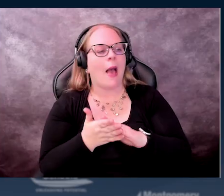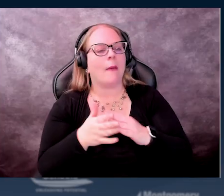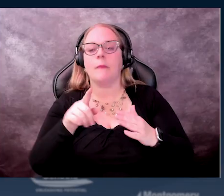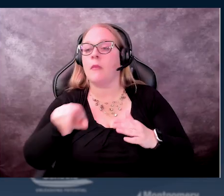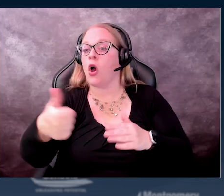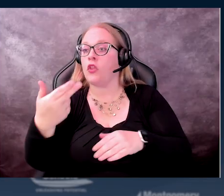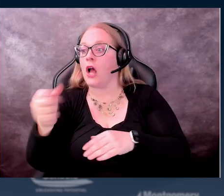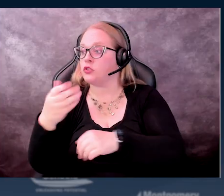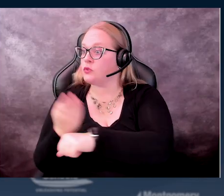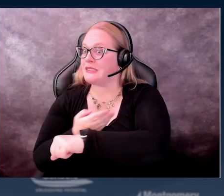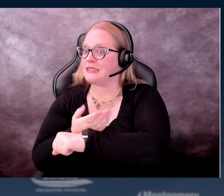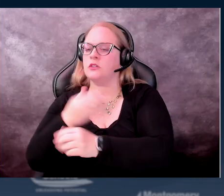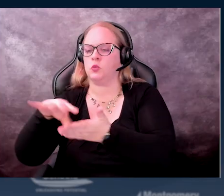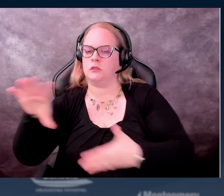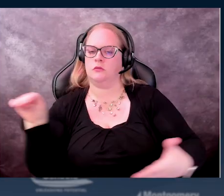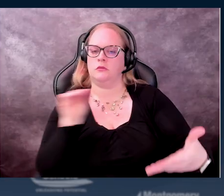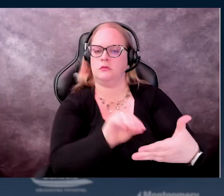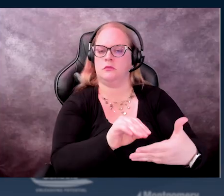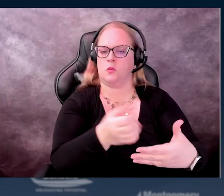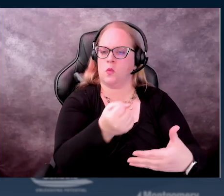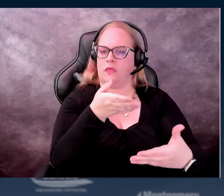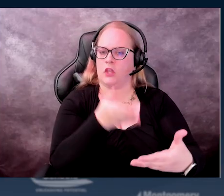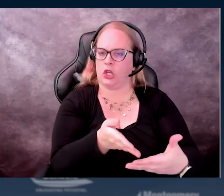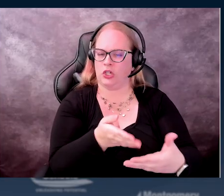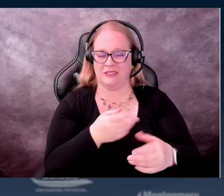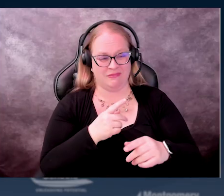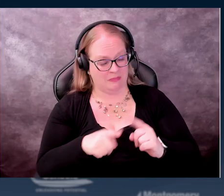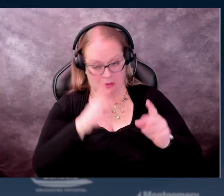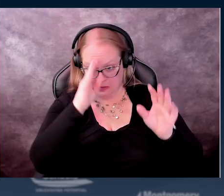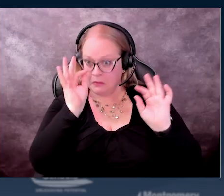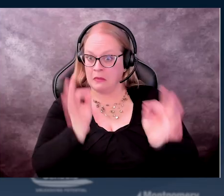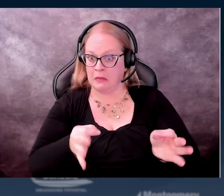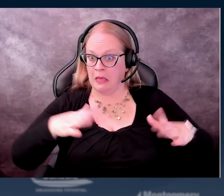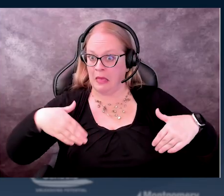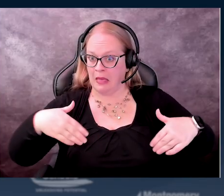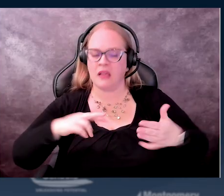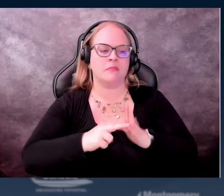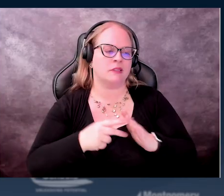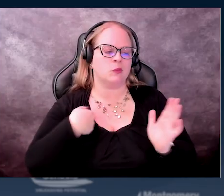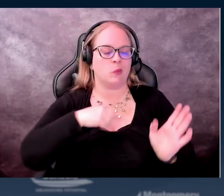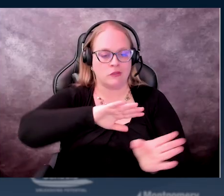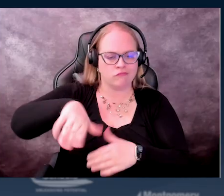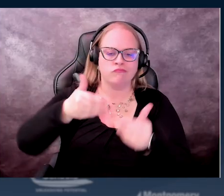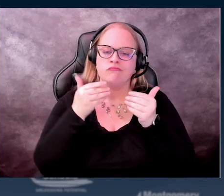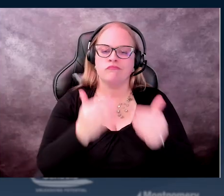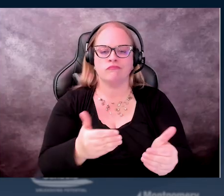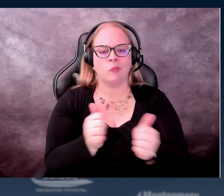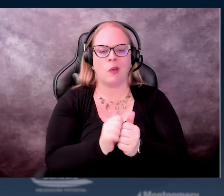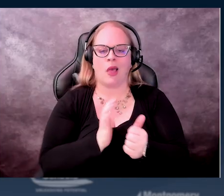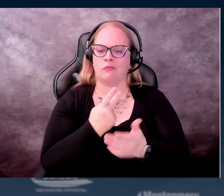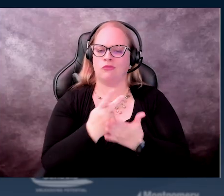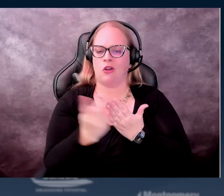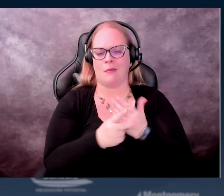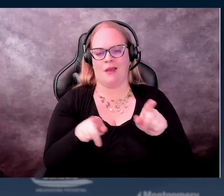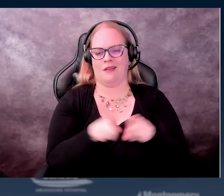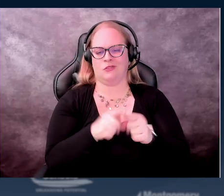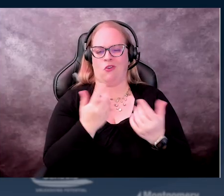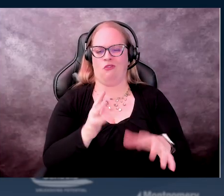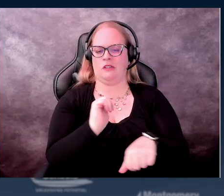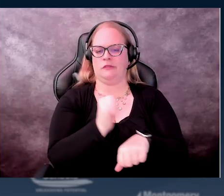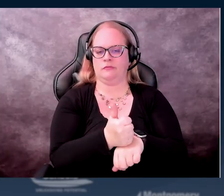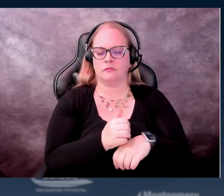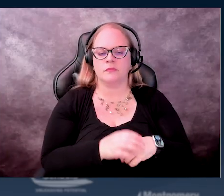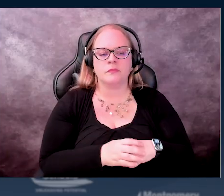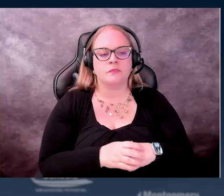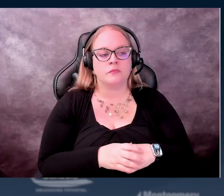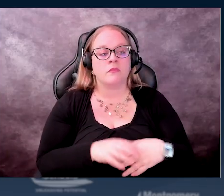determined, and we're moving forward as proposed that you see on the screen. So Crown will be the host site for the medical science and healthcare